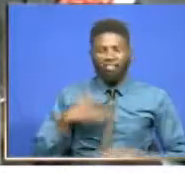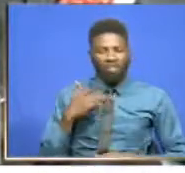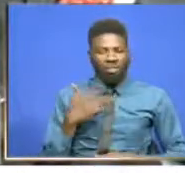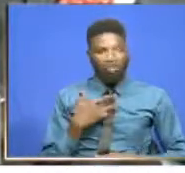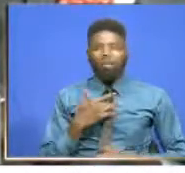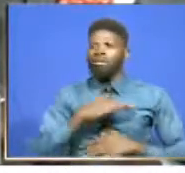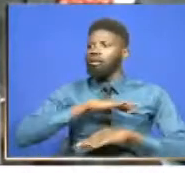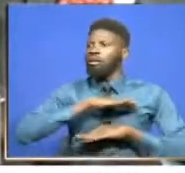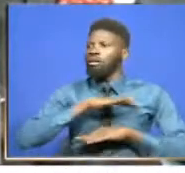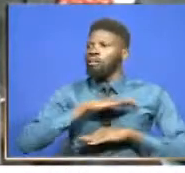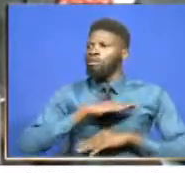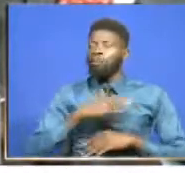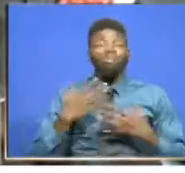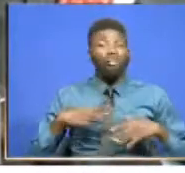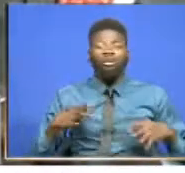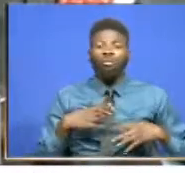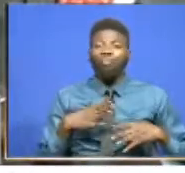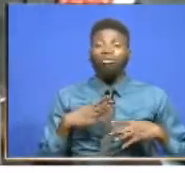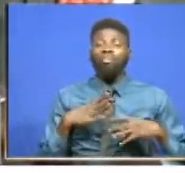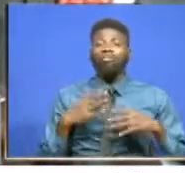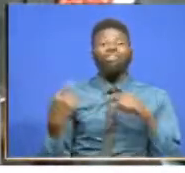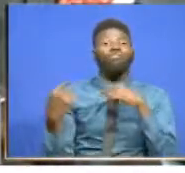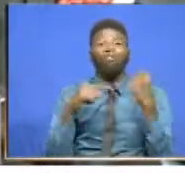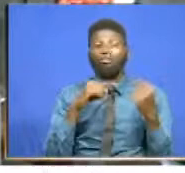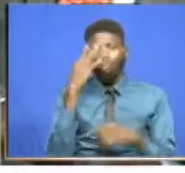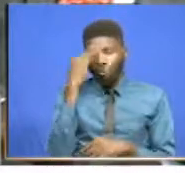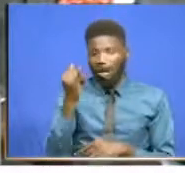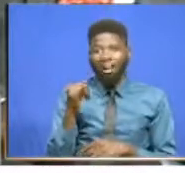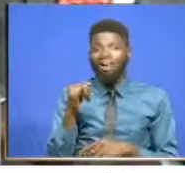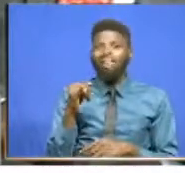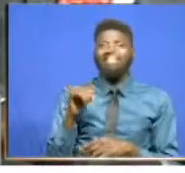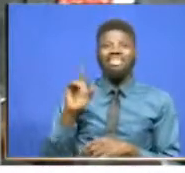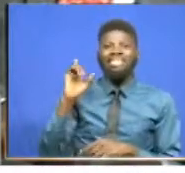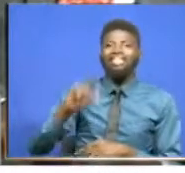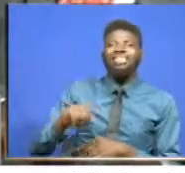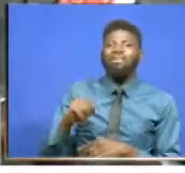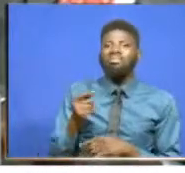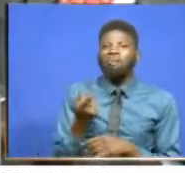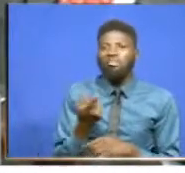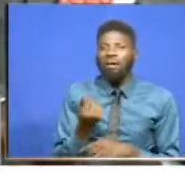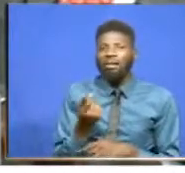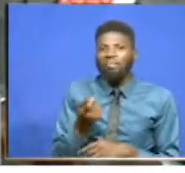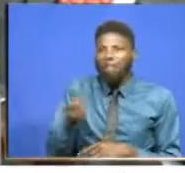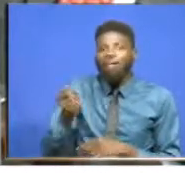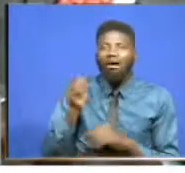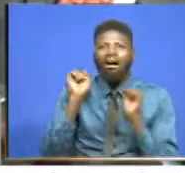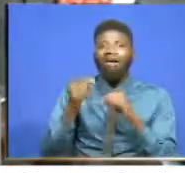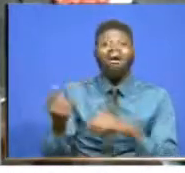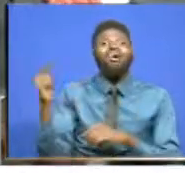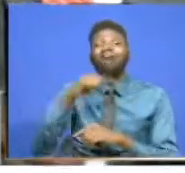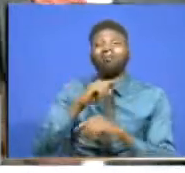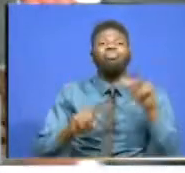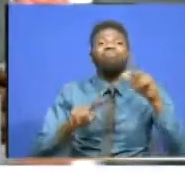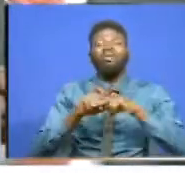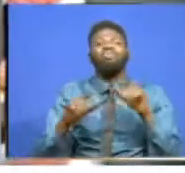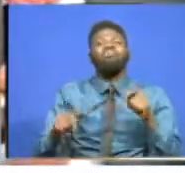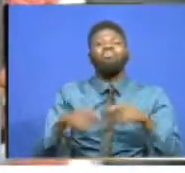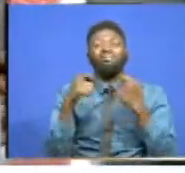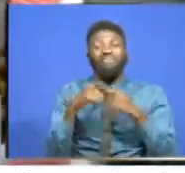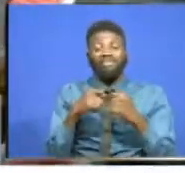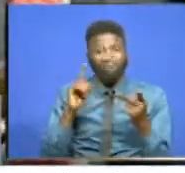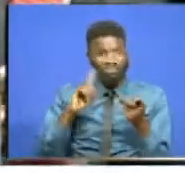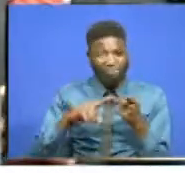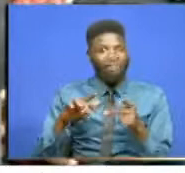fight? One, they are available for hire because they are cheap. They have no means of livelihood. Secondly, they are dissatisfied.